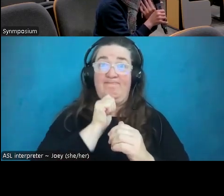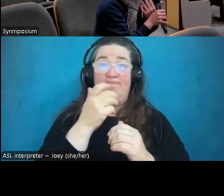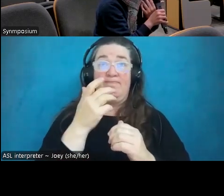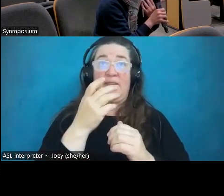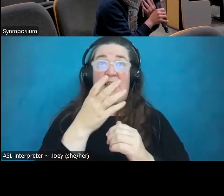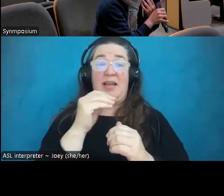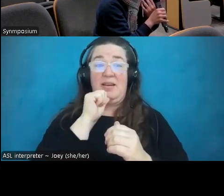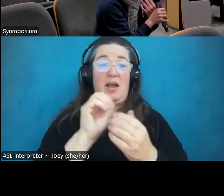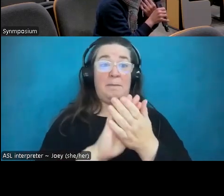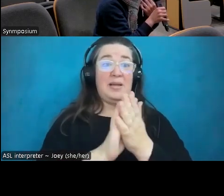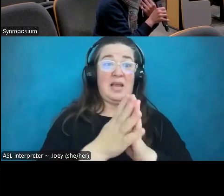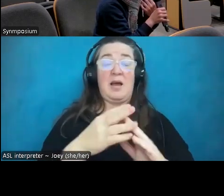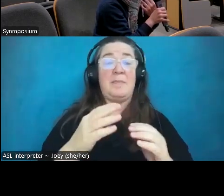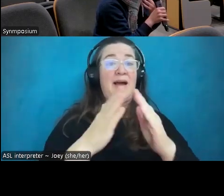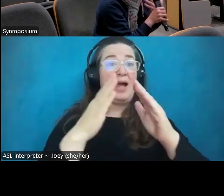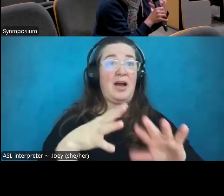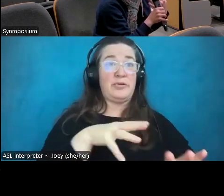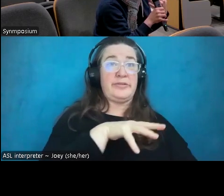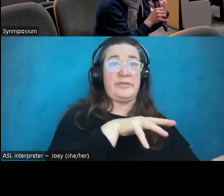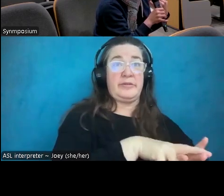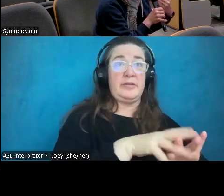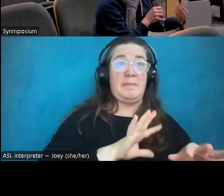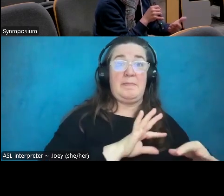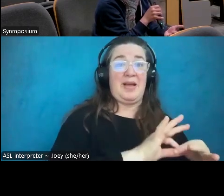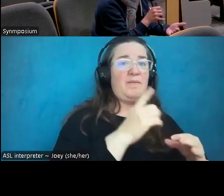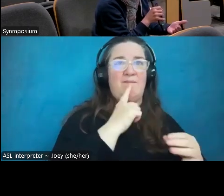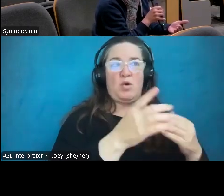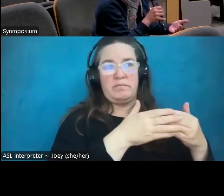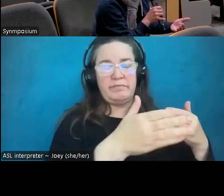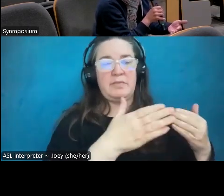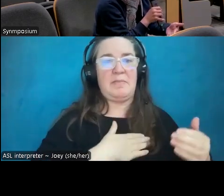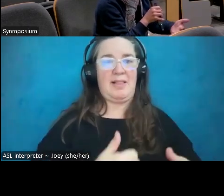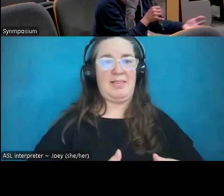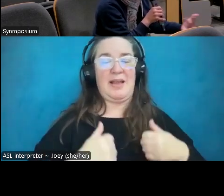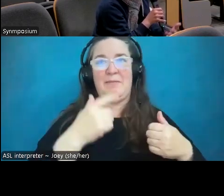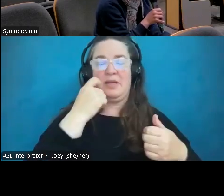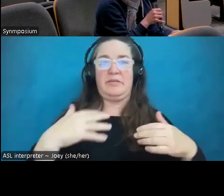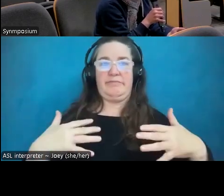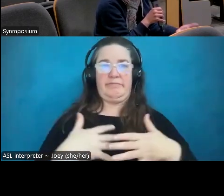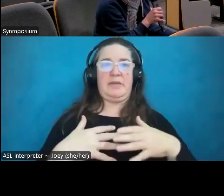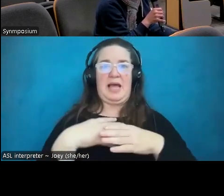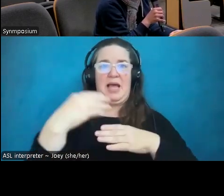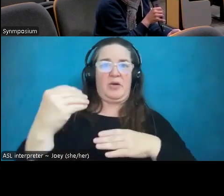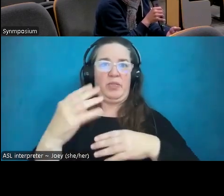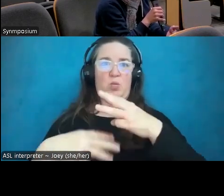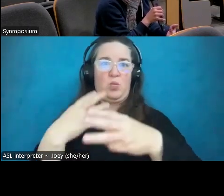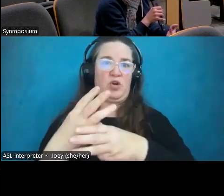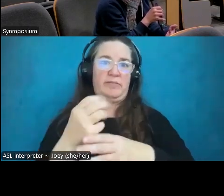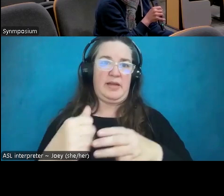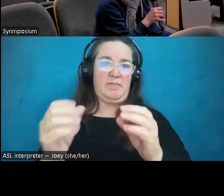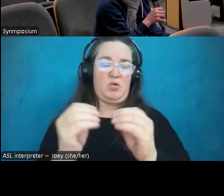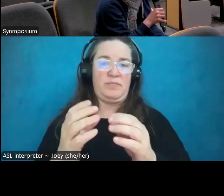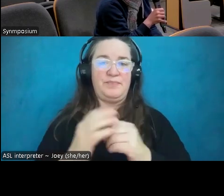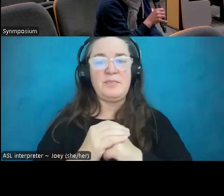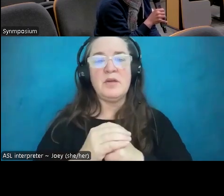anymore. And I'm just wondering how we inject that into some of the policies and proposals that